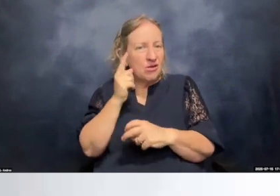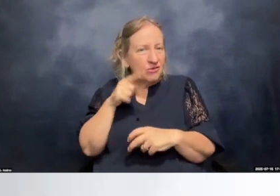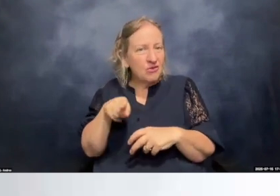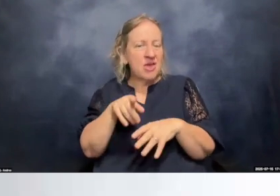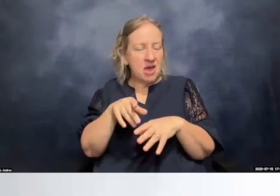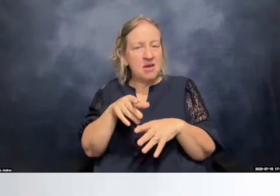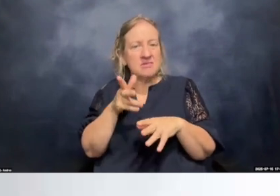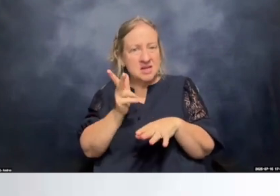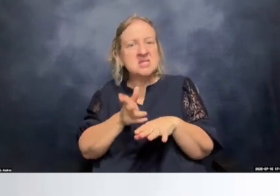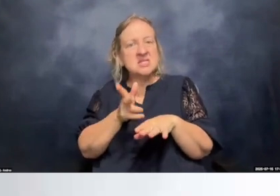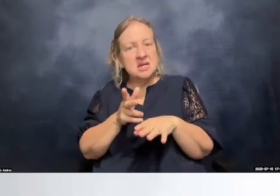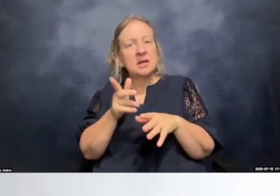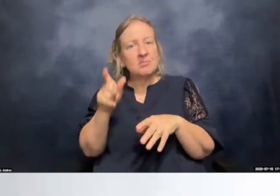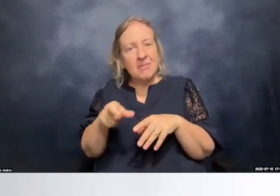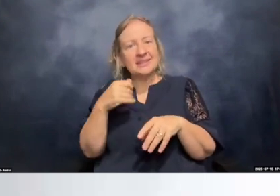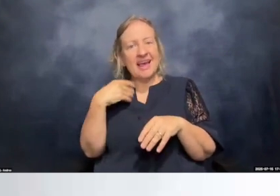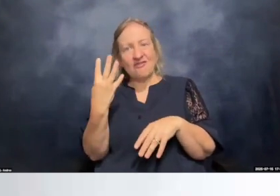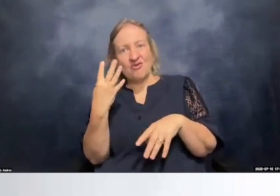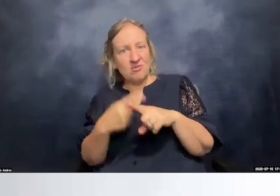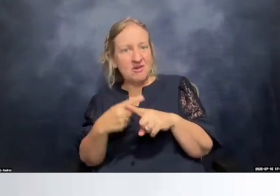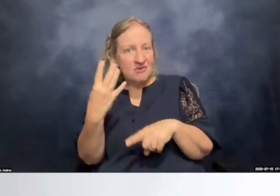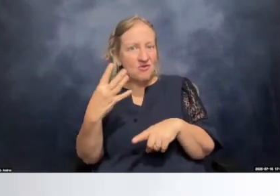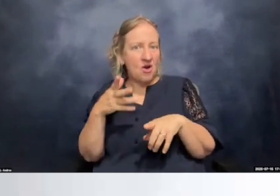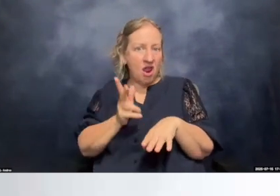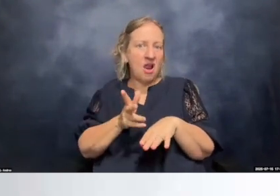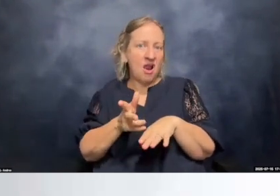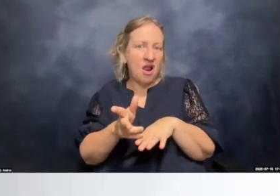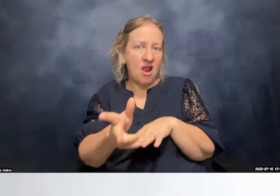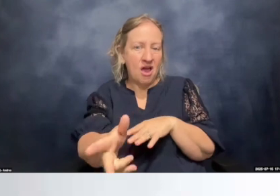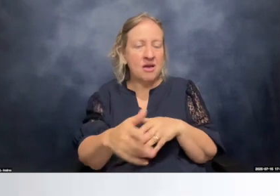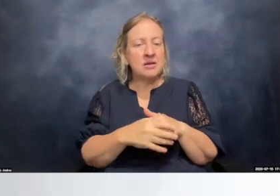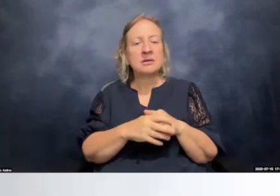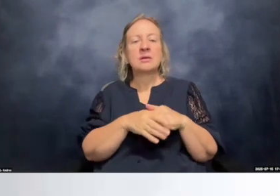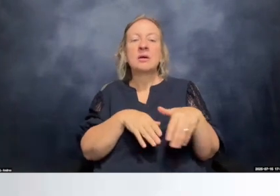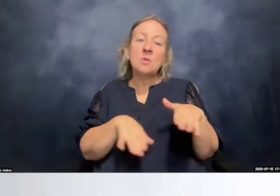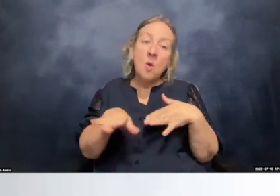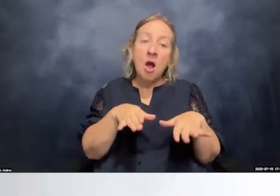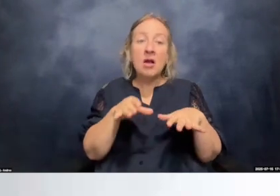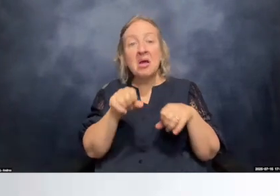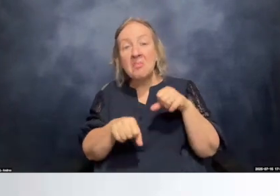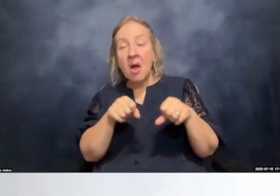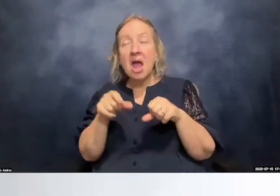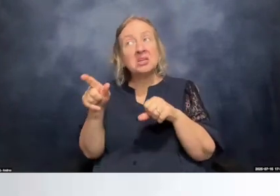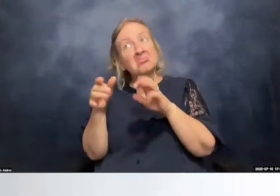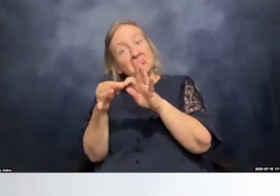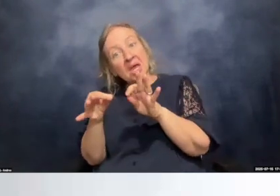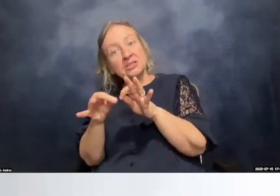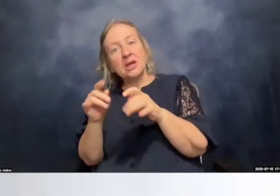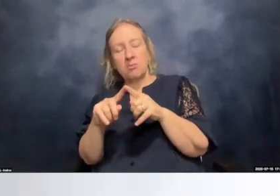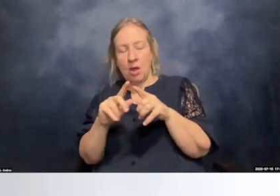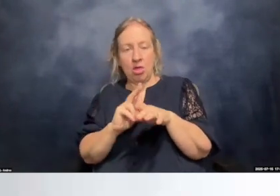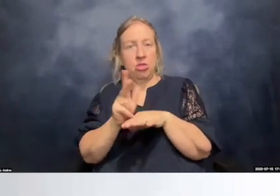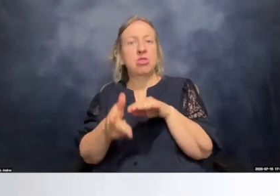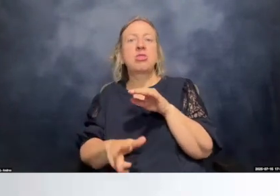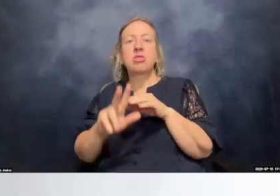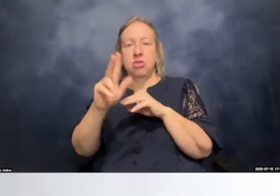terrain, such as 4-wheel drive vehicles. While walking and biking were mentioned, the uneven and hilly terrain makes